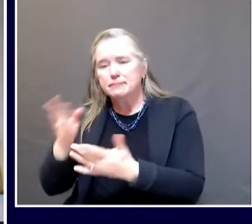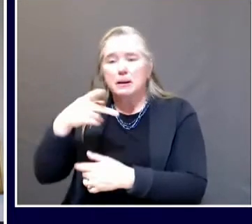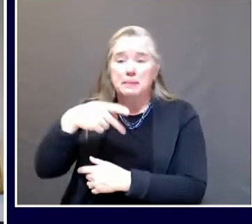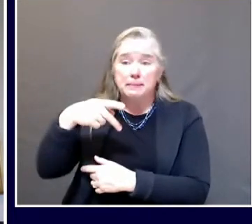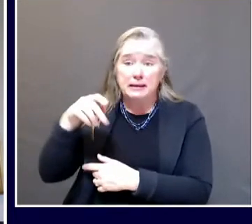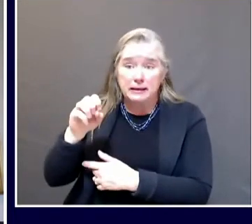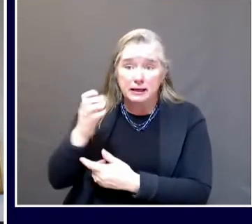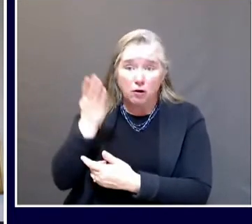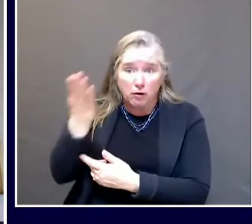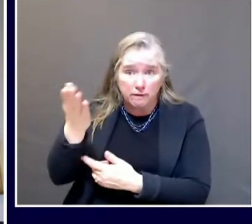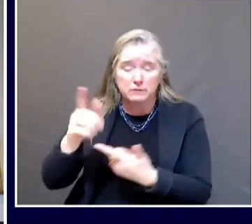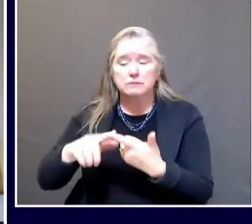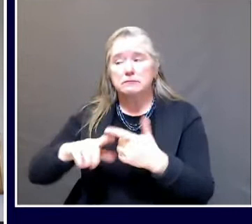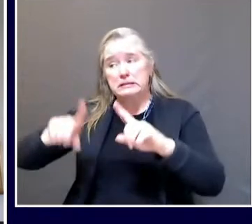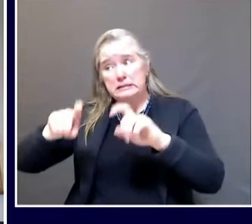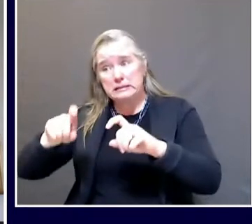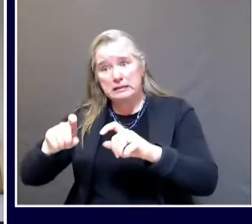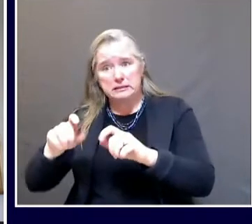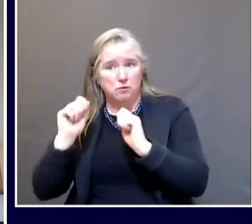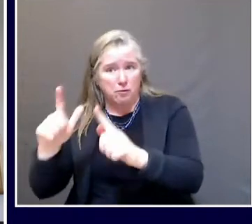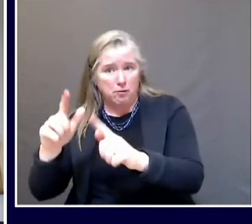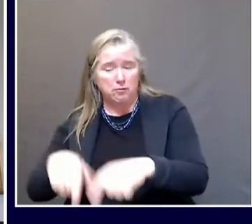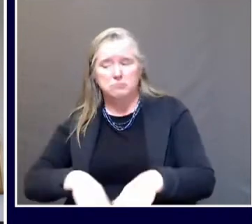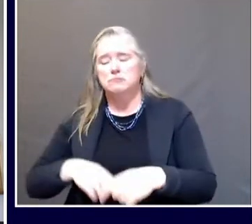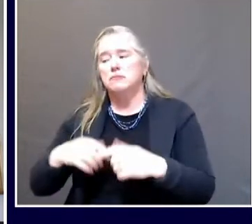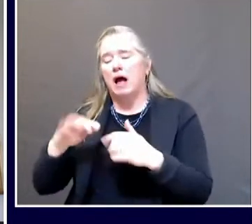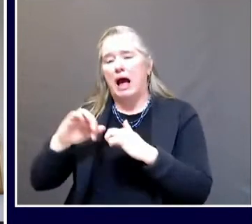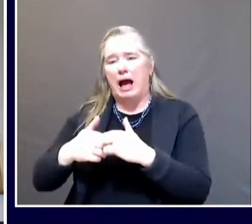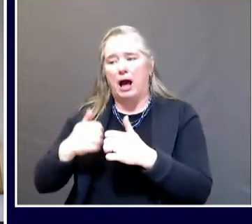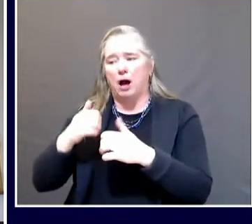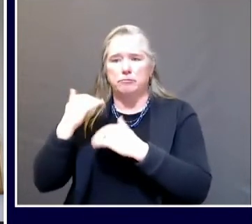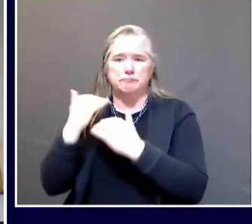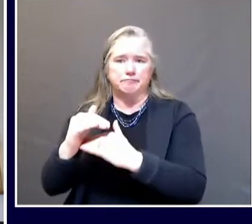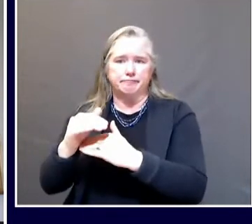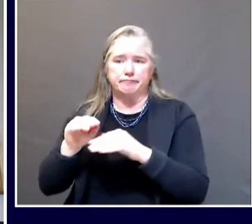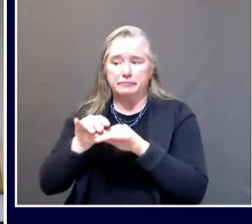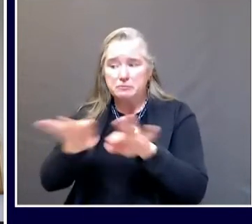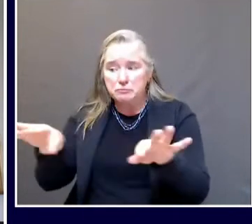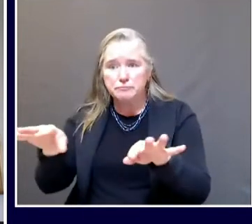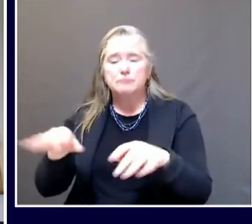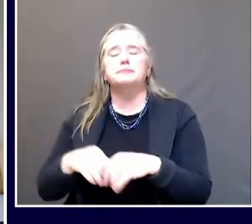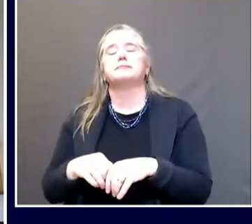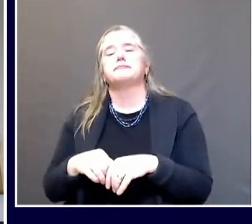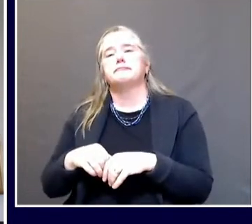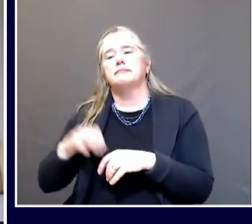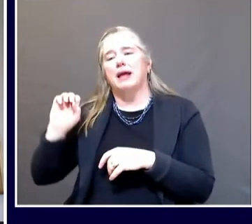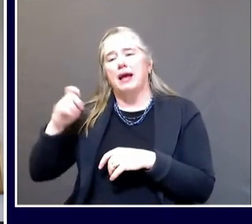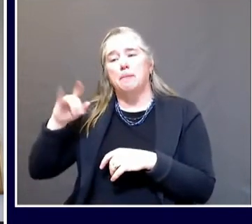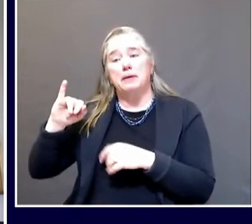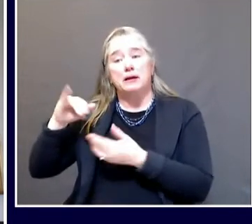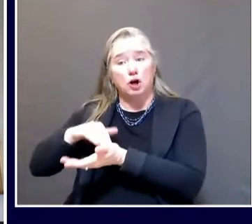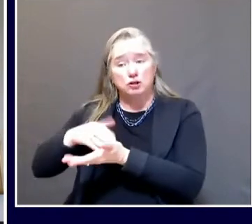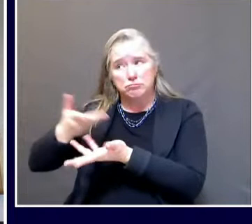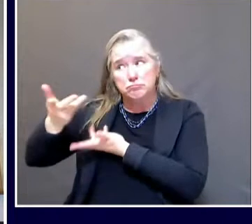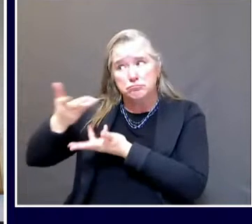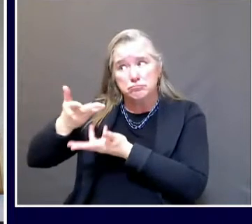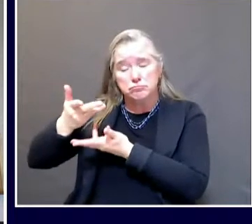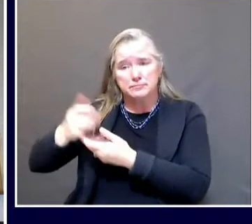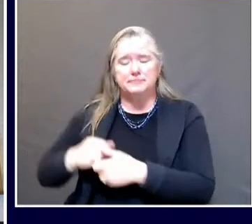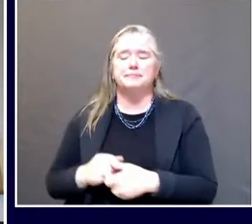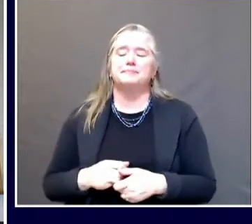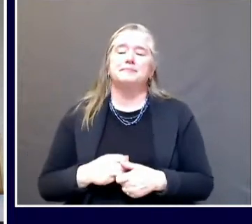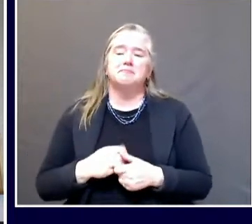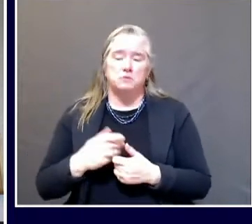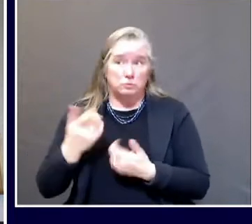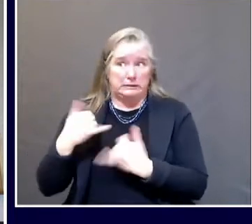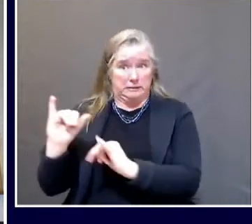PPE, testing, infection control, and epidemiology. Just since yesterday, we've also opened 2